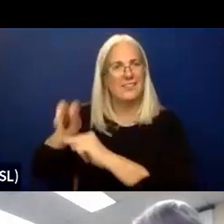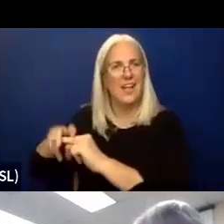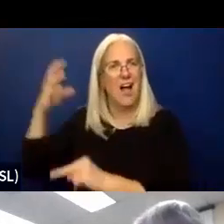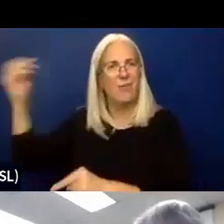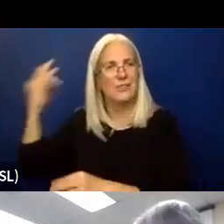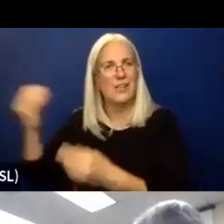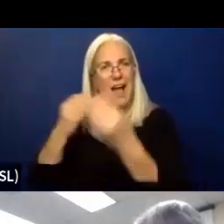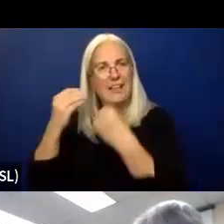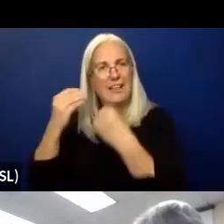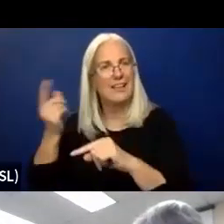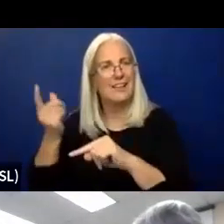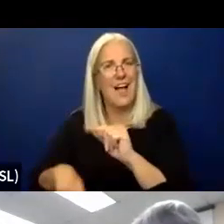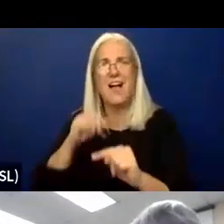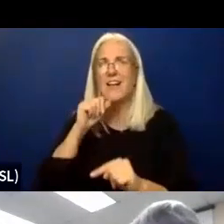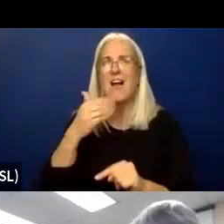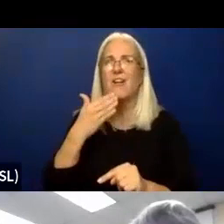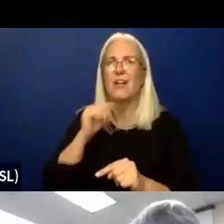that?